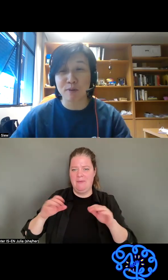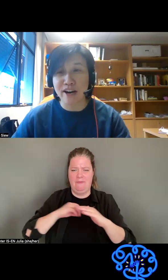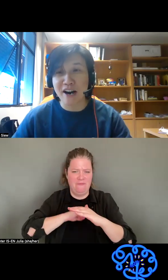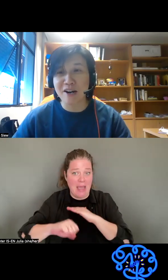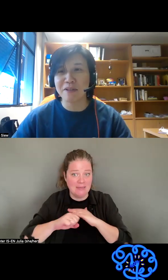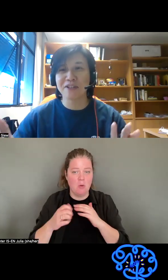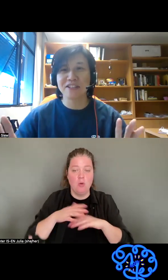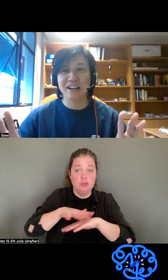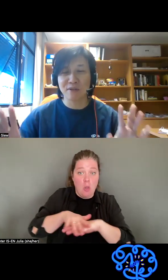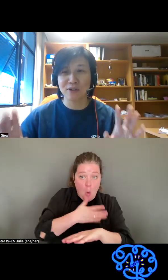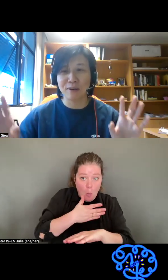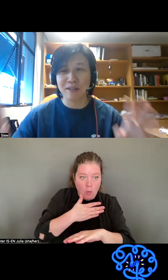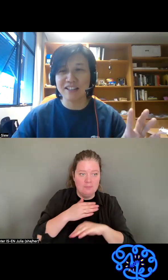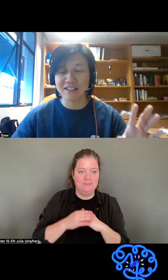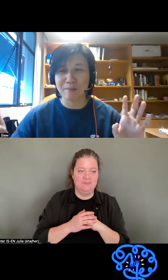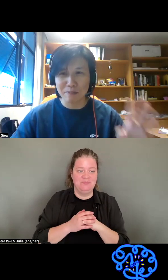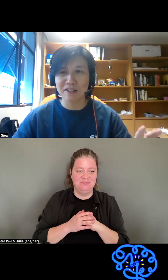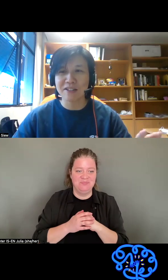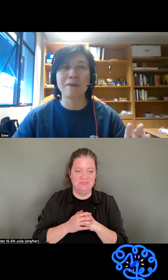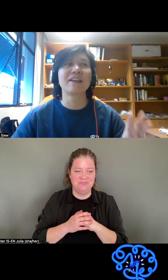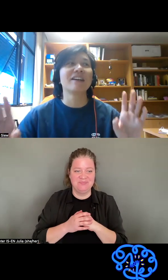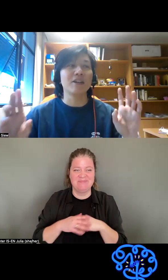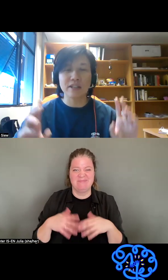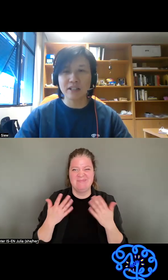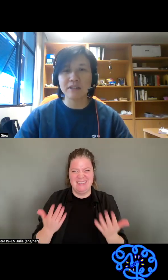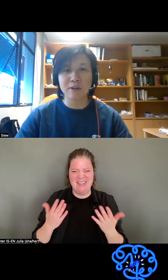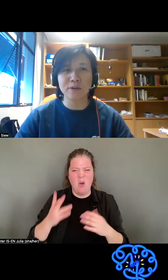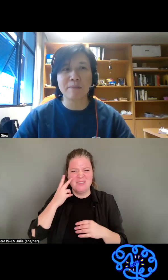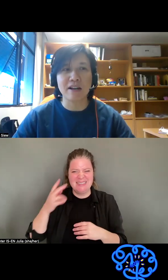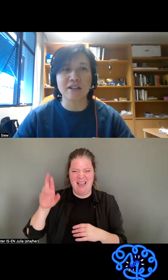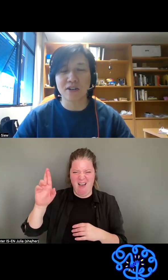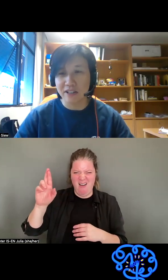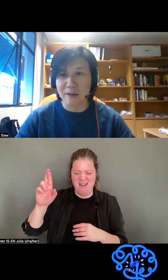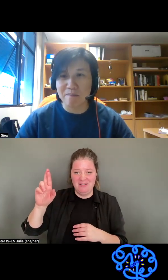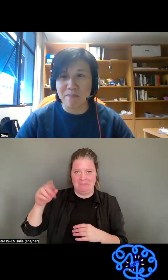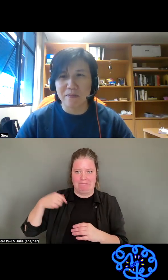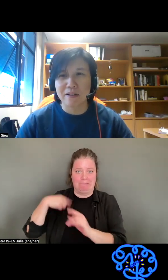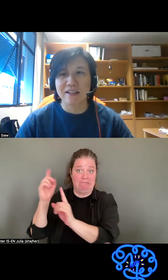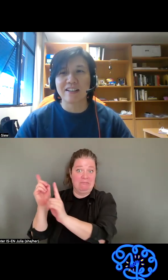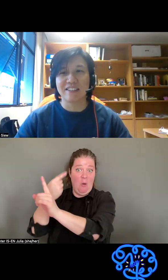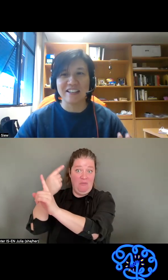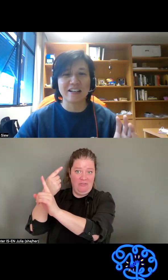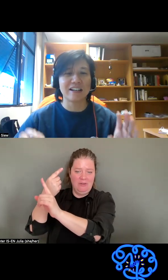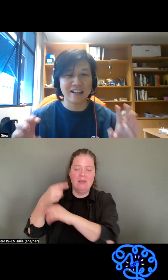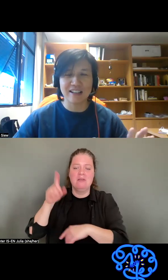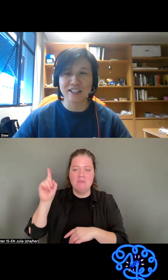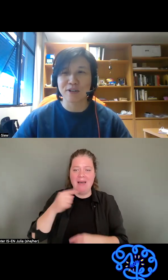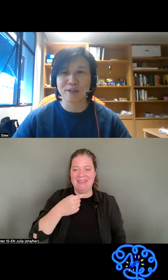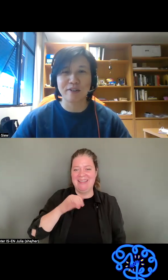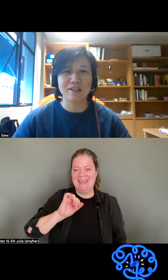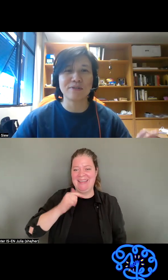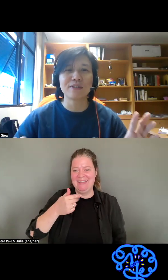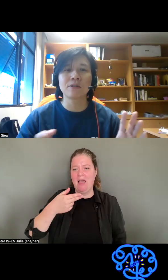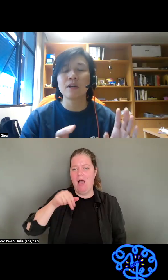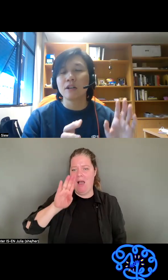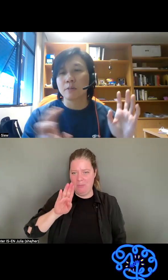removed from CRAN R because I forgot to update some dependency, but you can still download the package on GitHub. Okay, I can answer questions